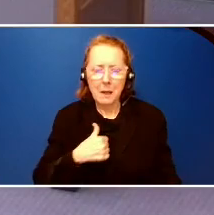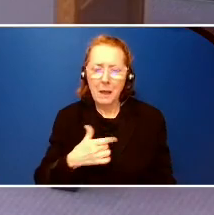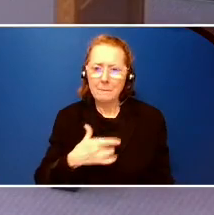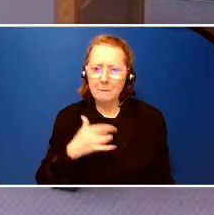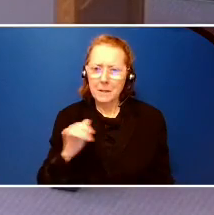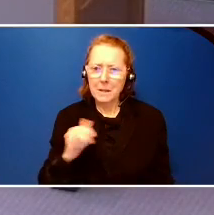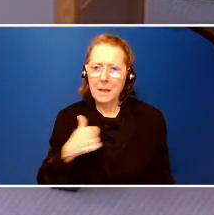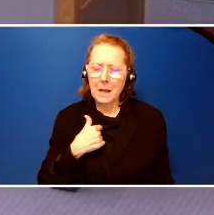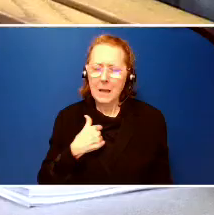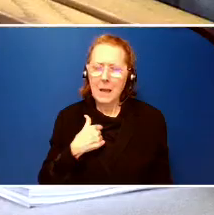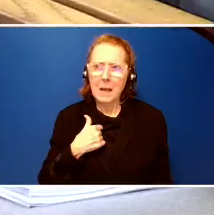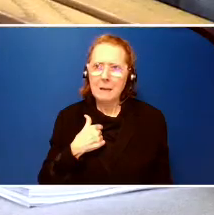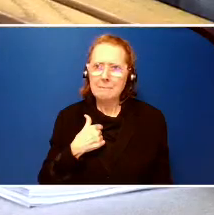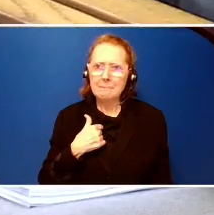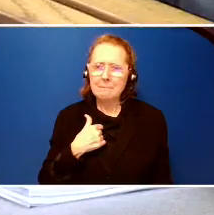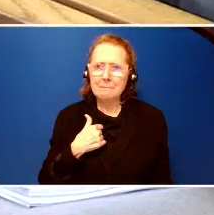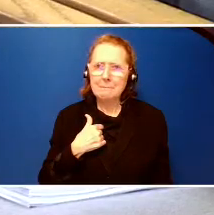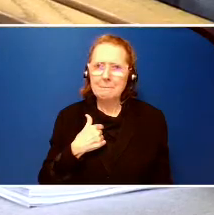be